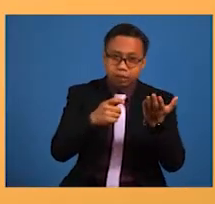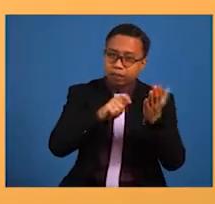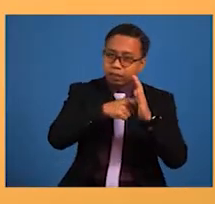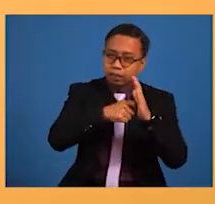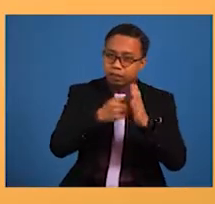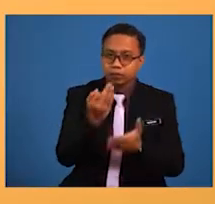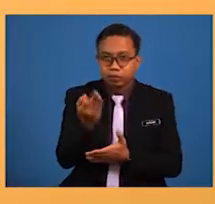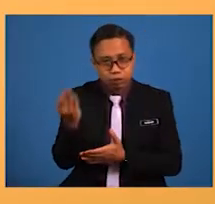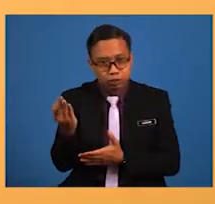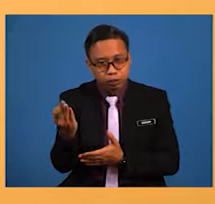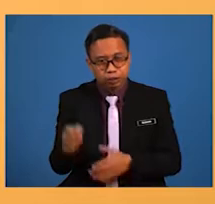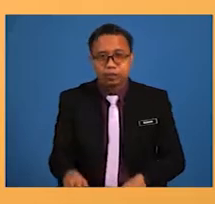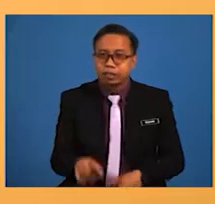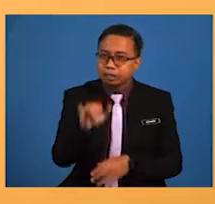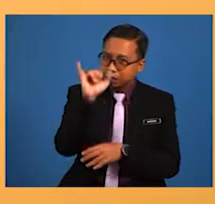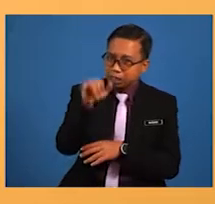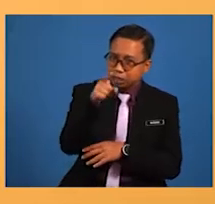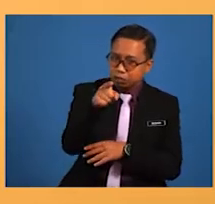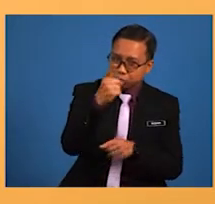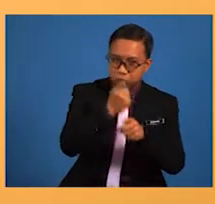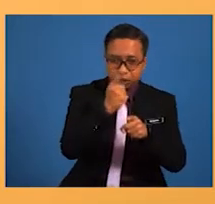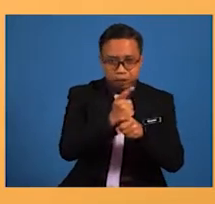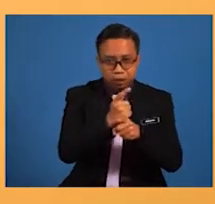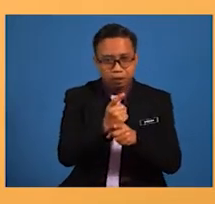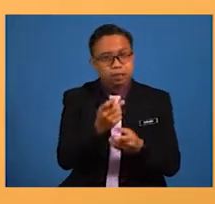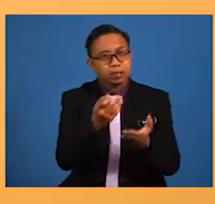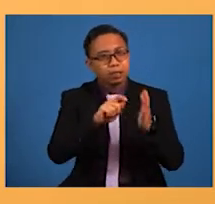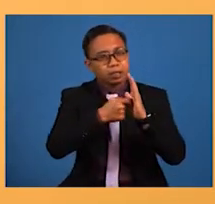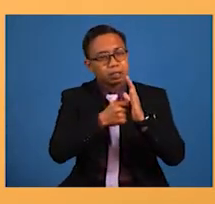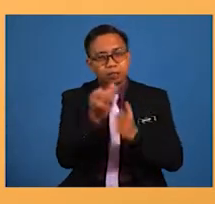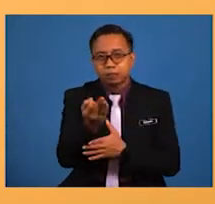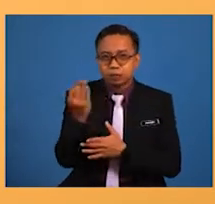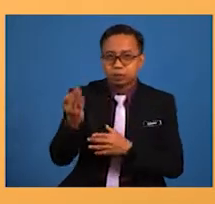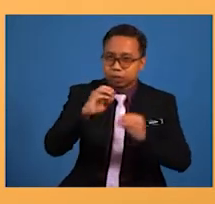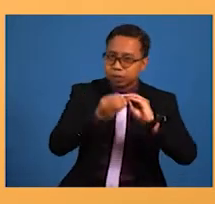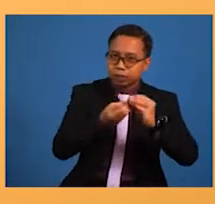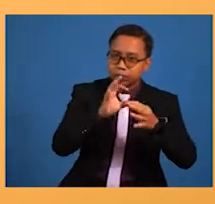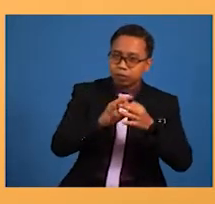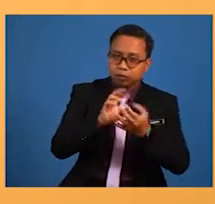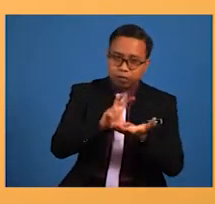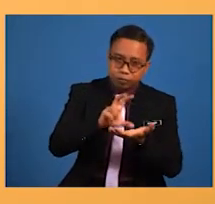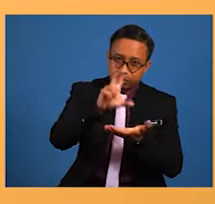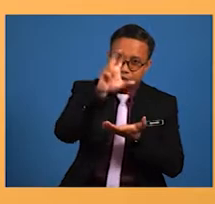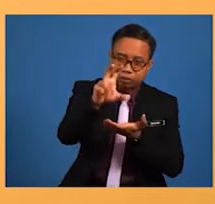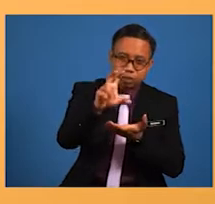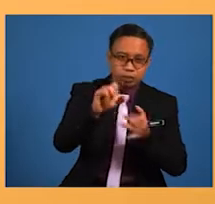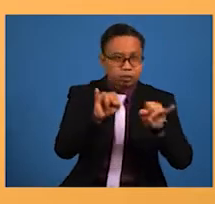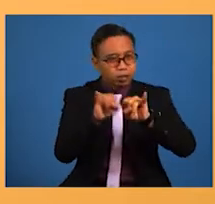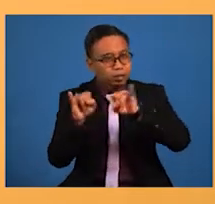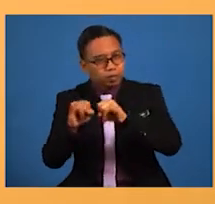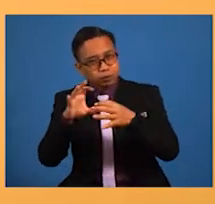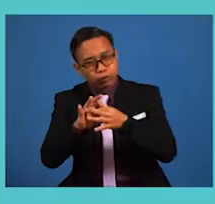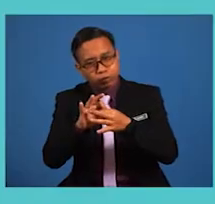are? Yes, you are right. The key features are the number of investors and types